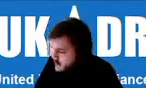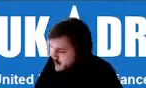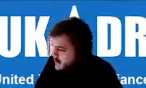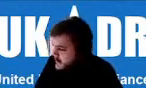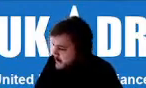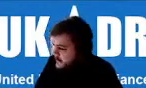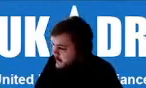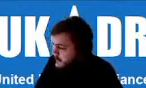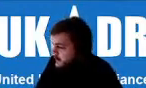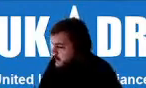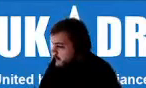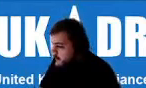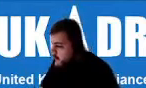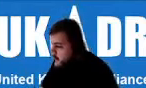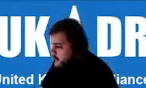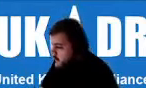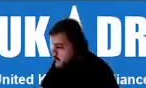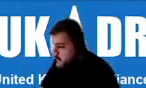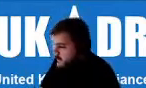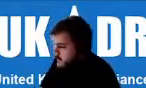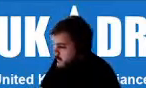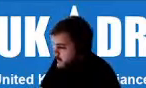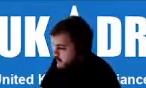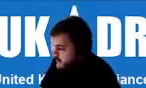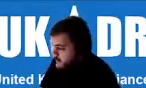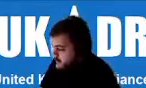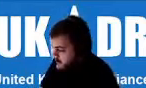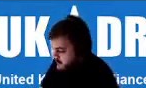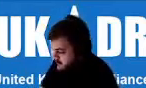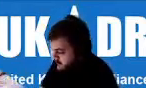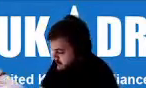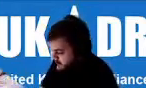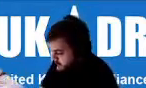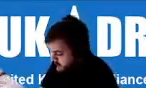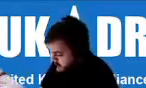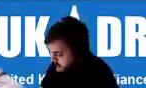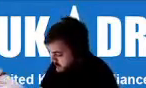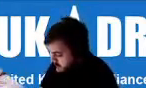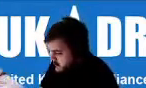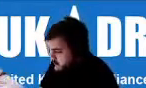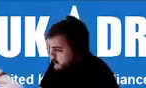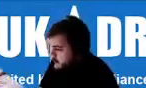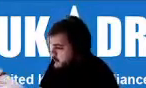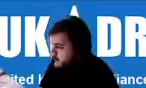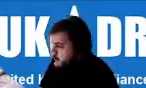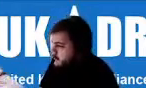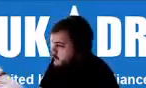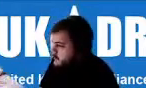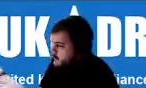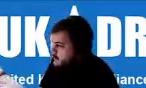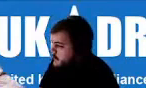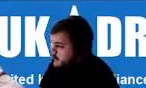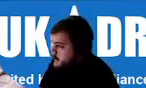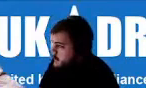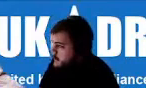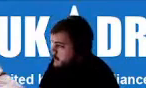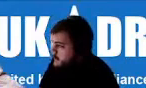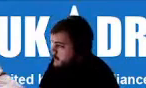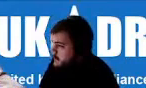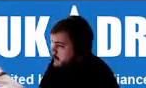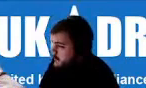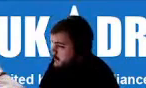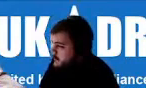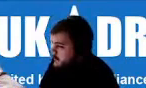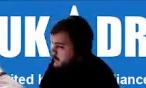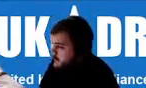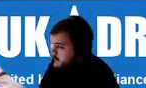or disaster. And that is just not acceptable. Neither is it necessary. It might cost money, but in fact, it